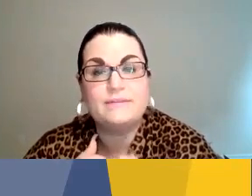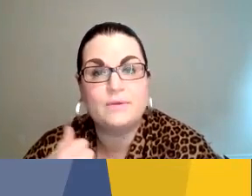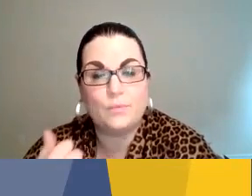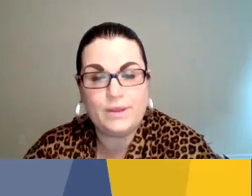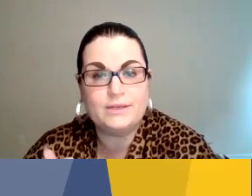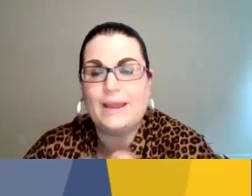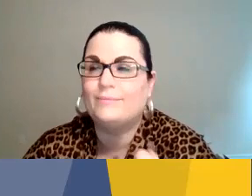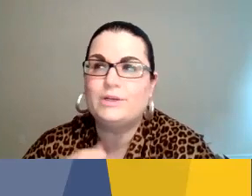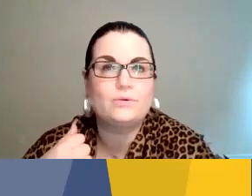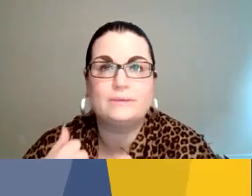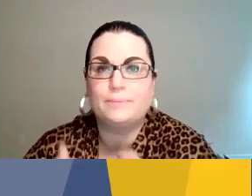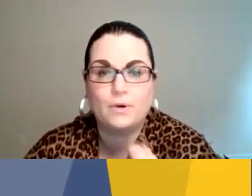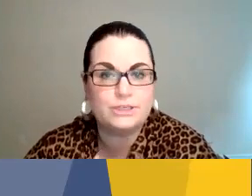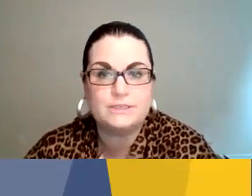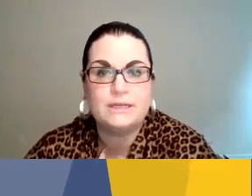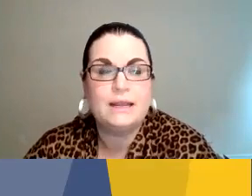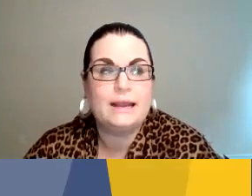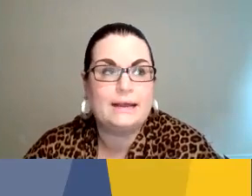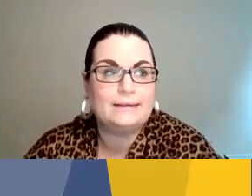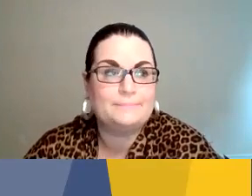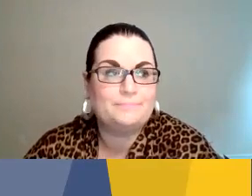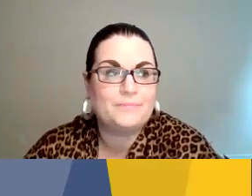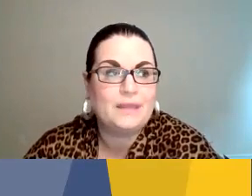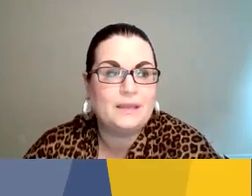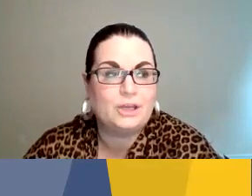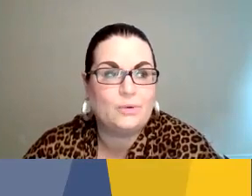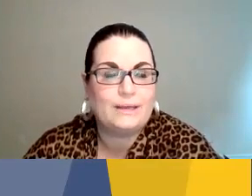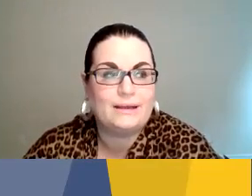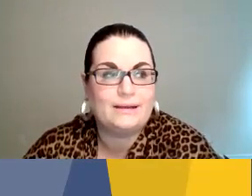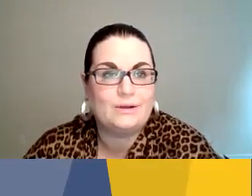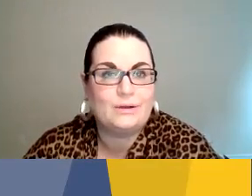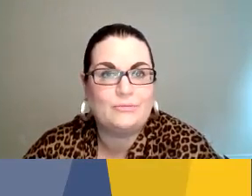if there's anything that we can do, and we don't approach it,